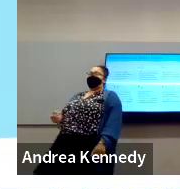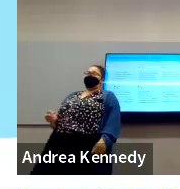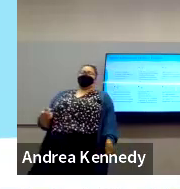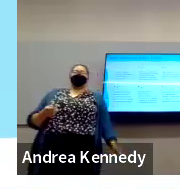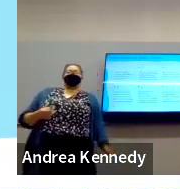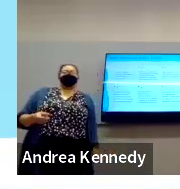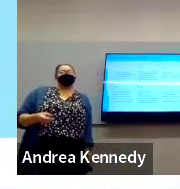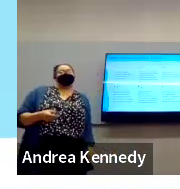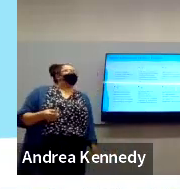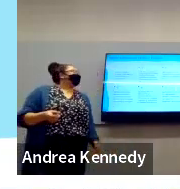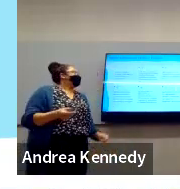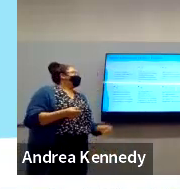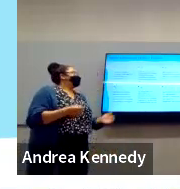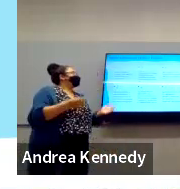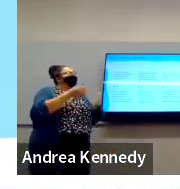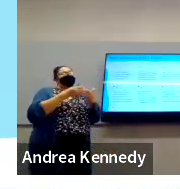tenants can send a response,